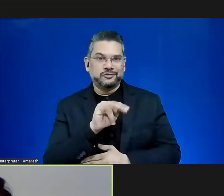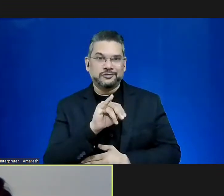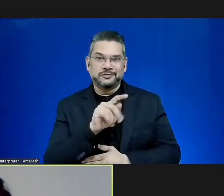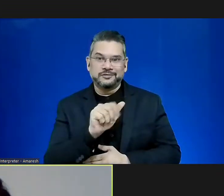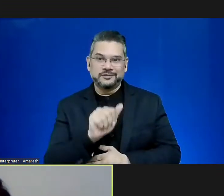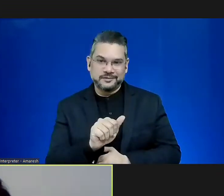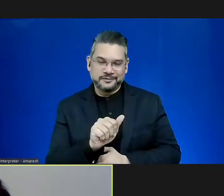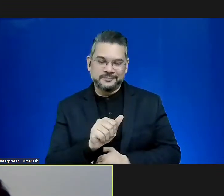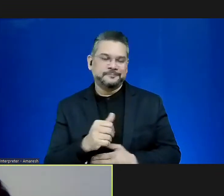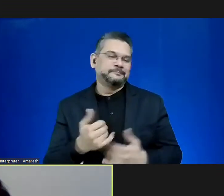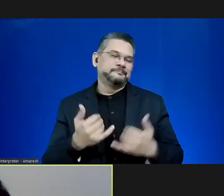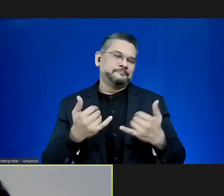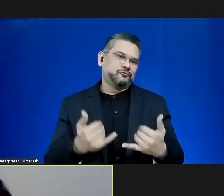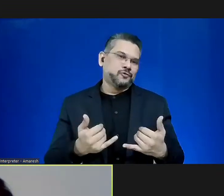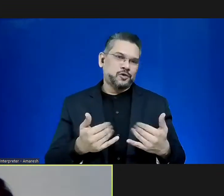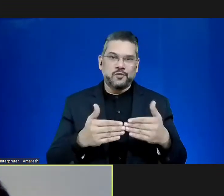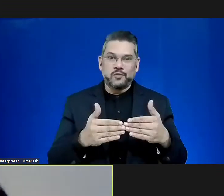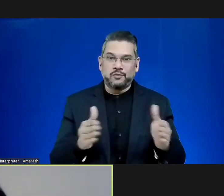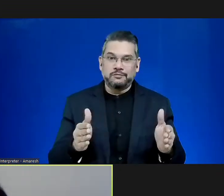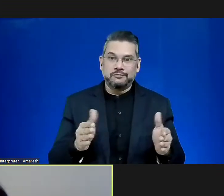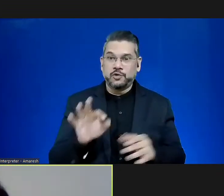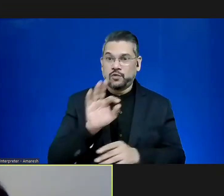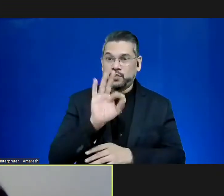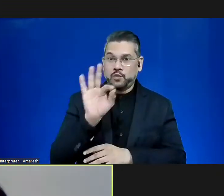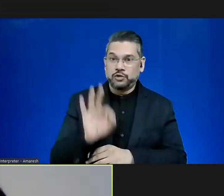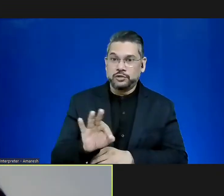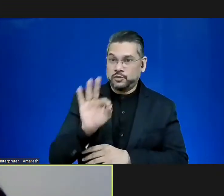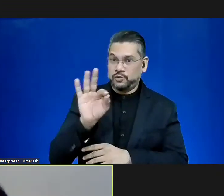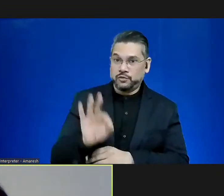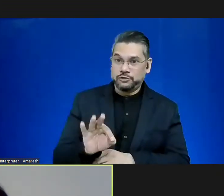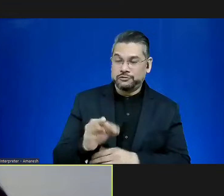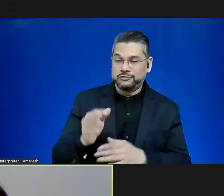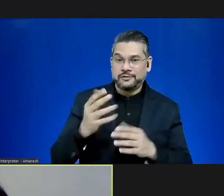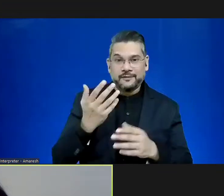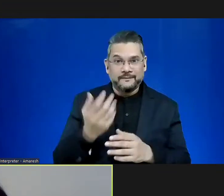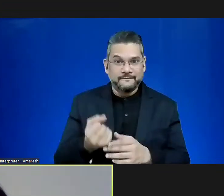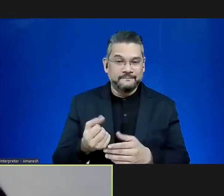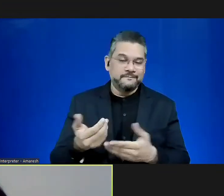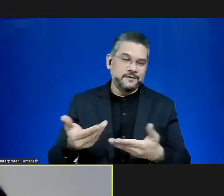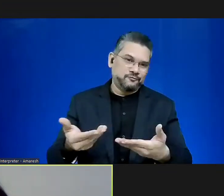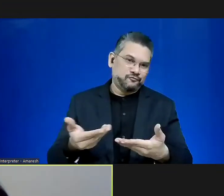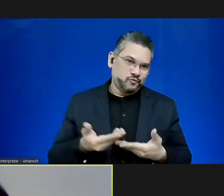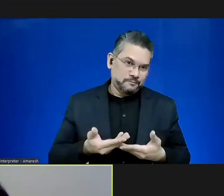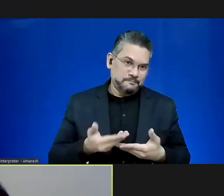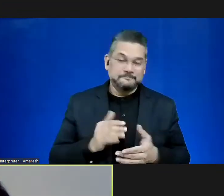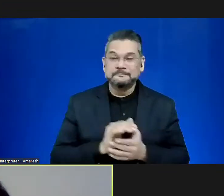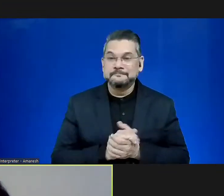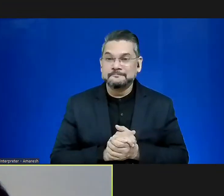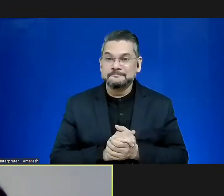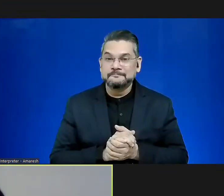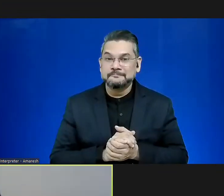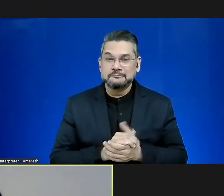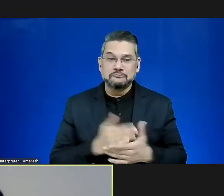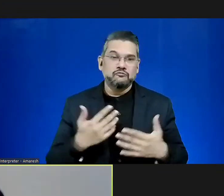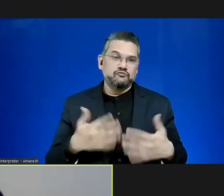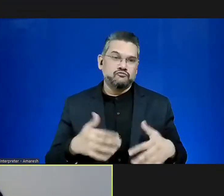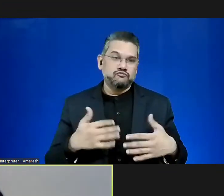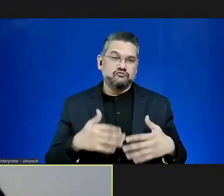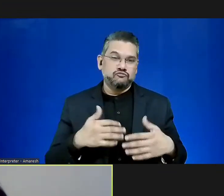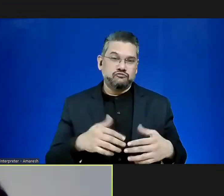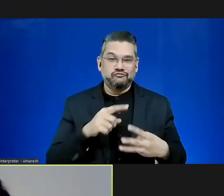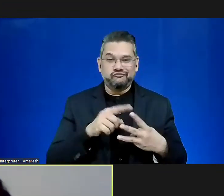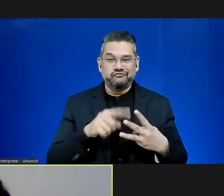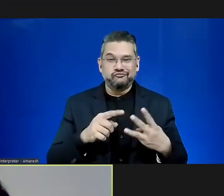the floor is now open if somebody has any questions. It was a very, I would say, in-depth and